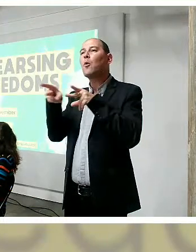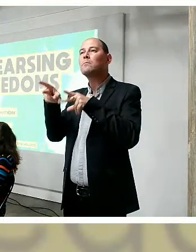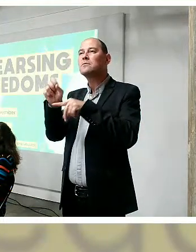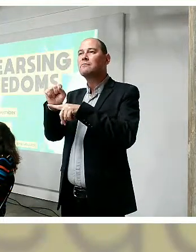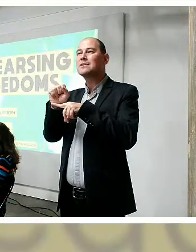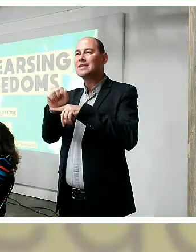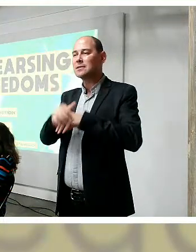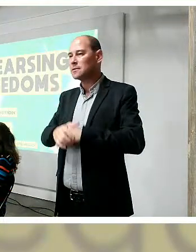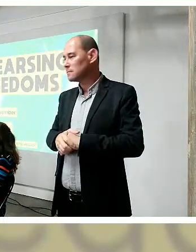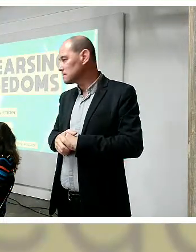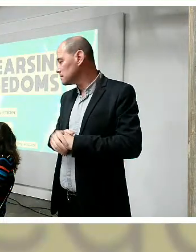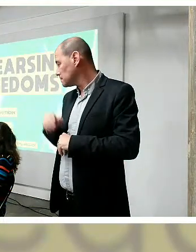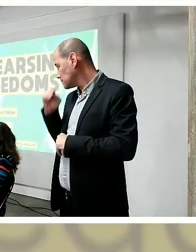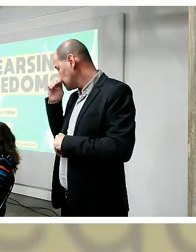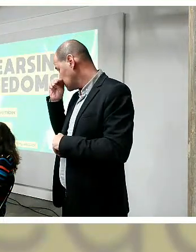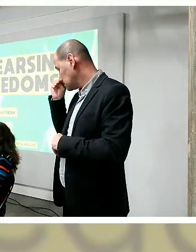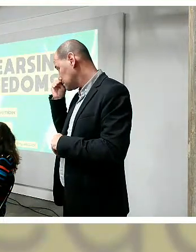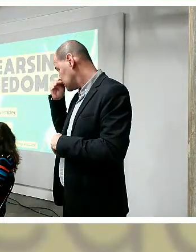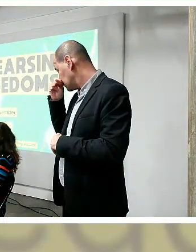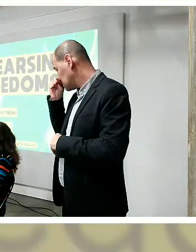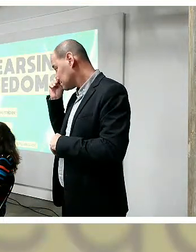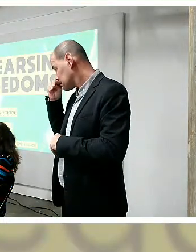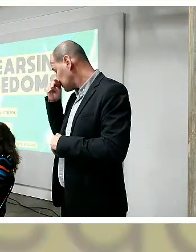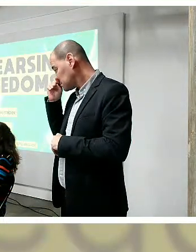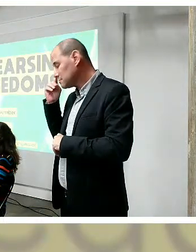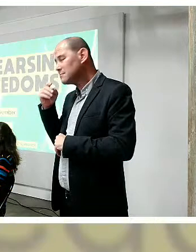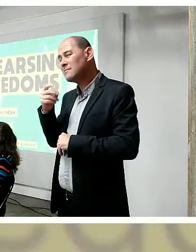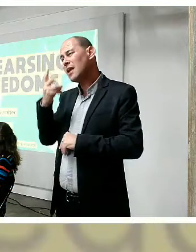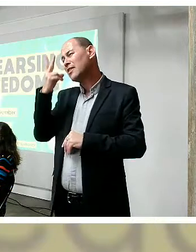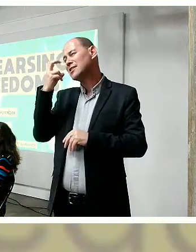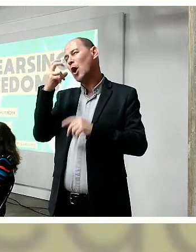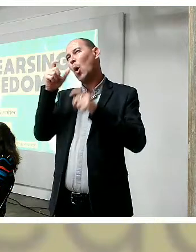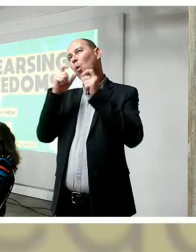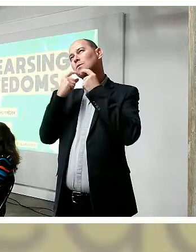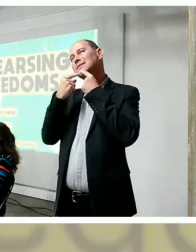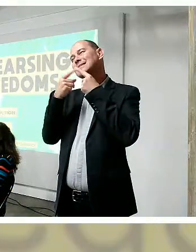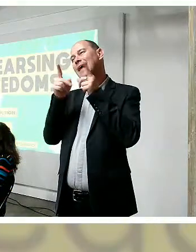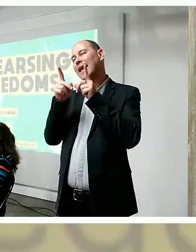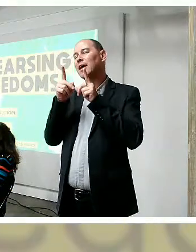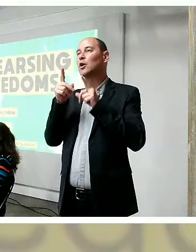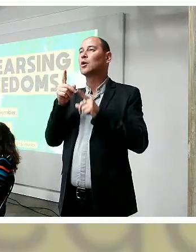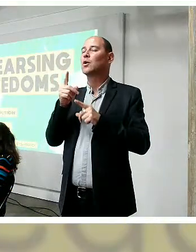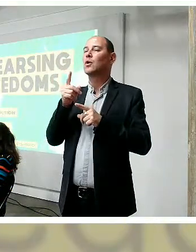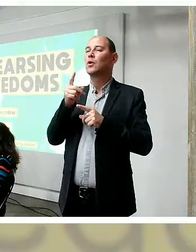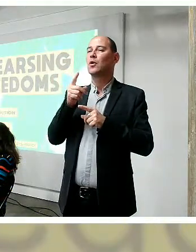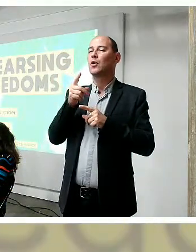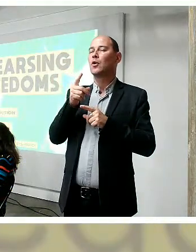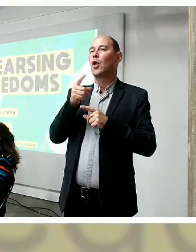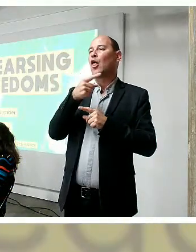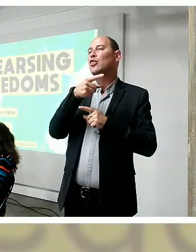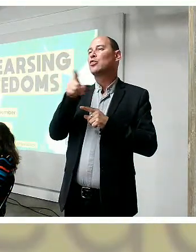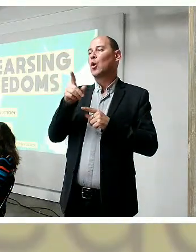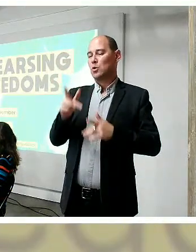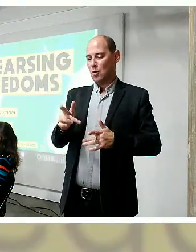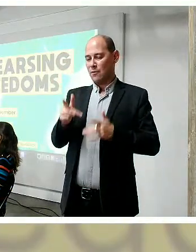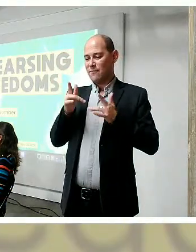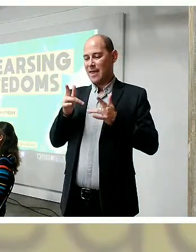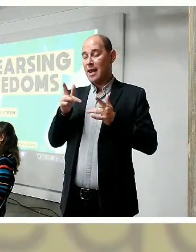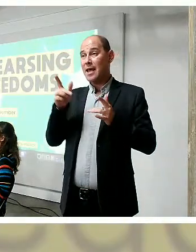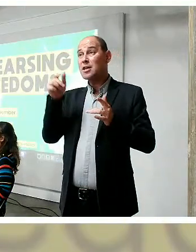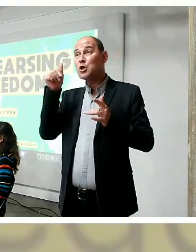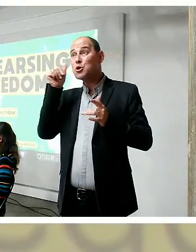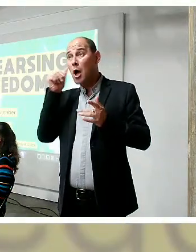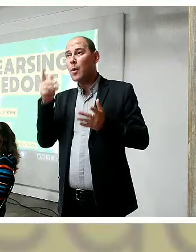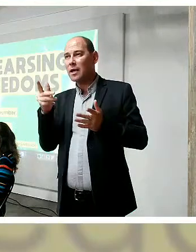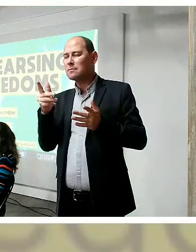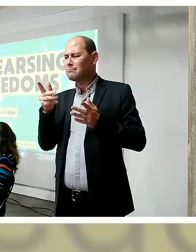there's that old Jamaican saying, isn't there, who feels it knows it. But you don't necessarily have to feel it personally to be able to empathise